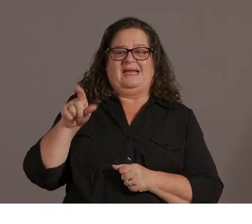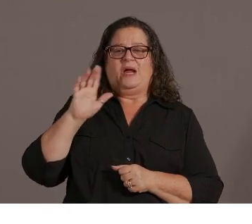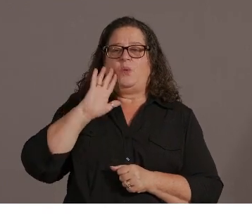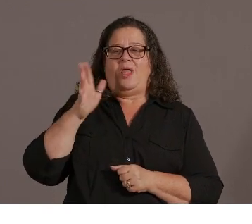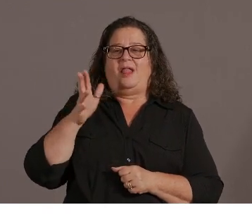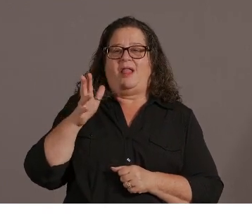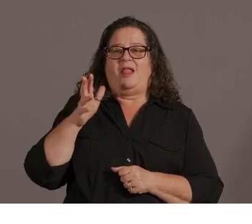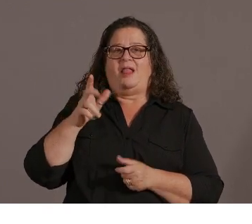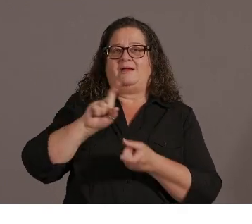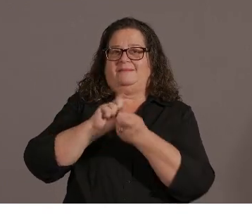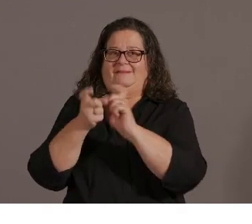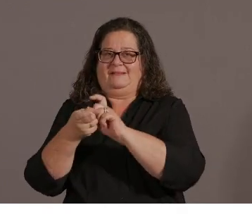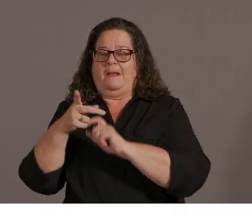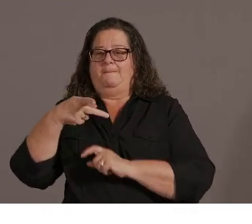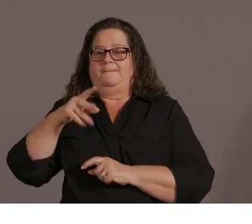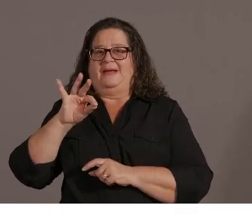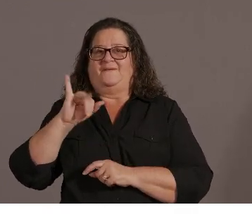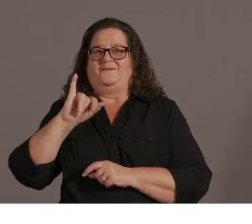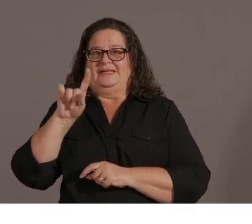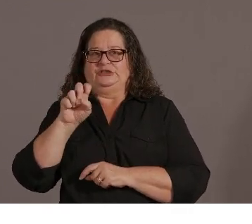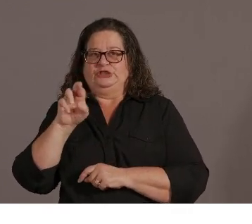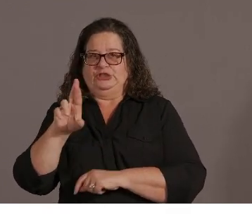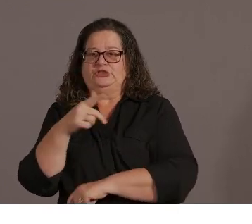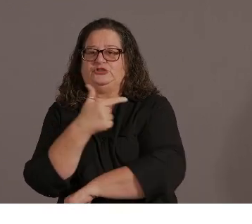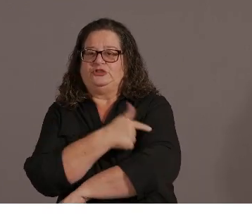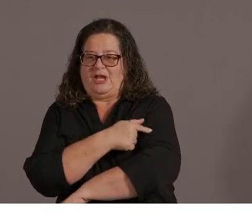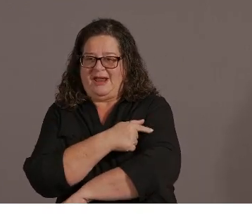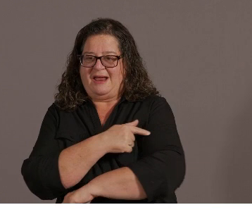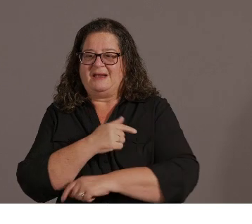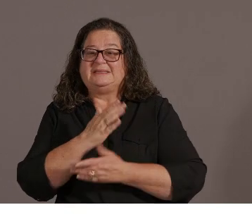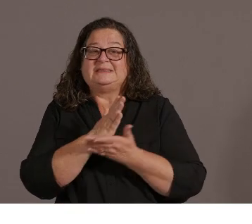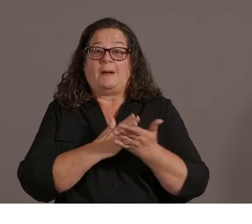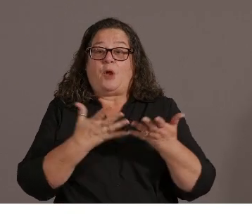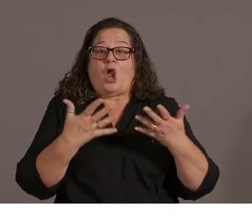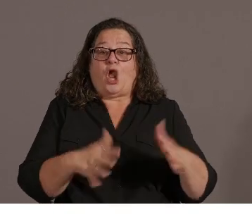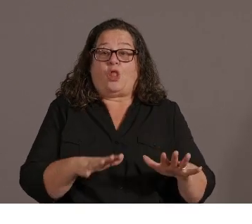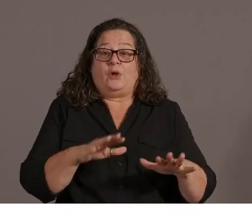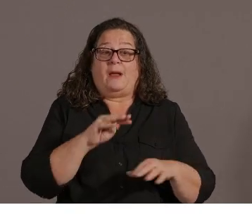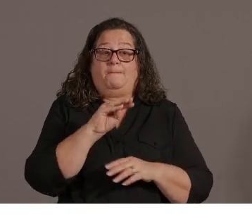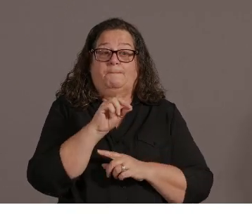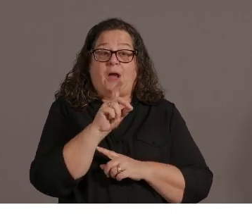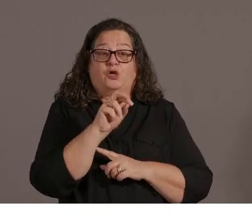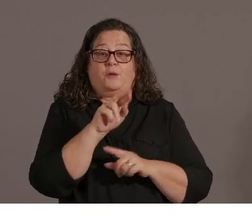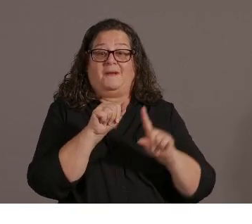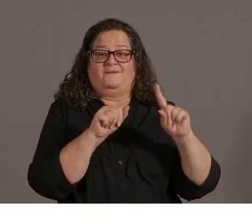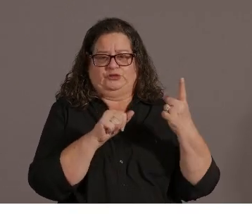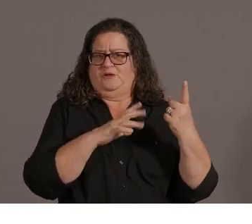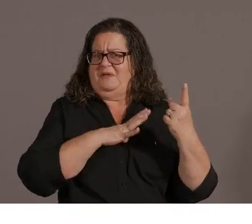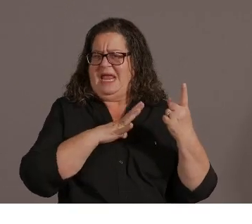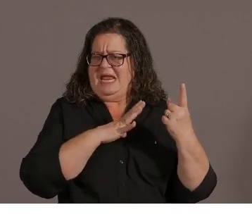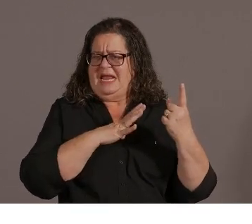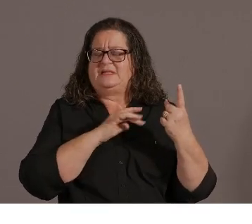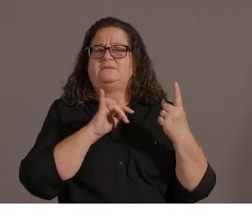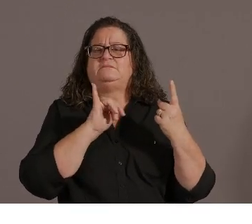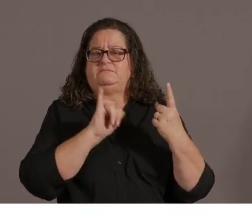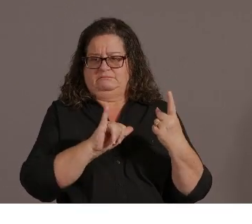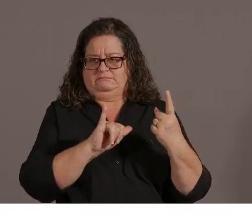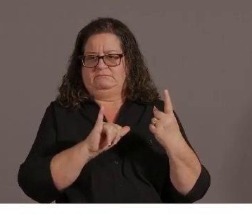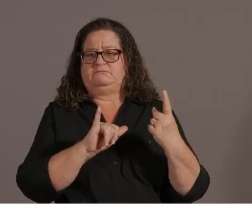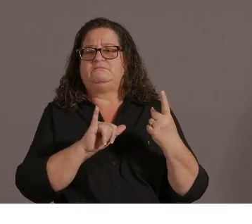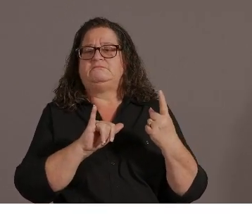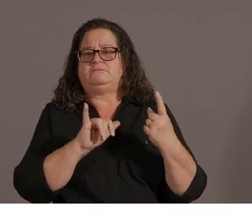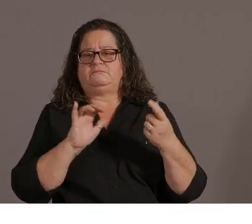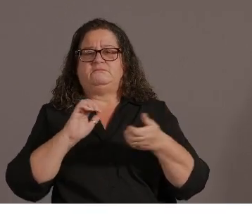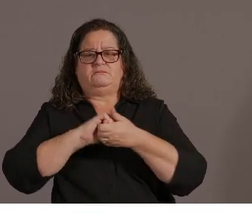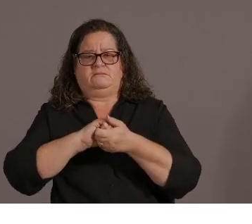first doses of Moderna, we will work with our local county health department in Yuma to